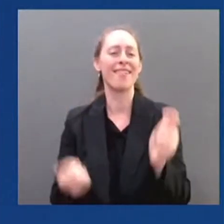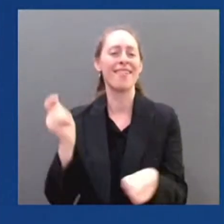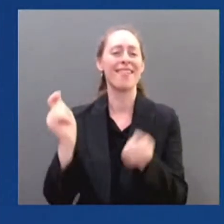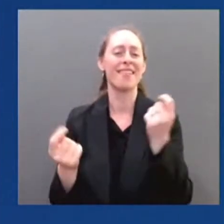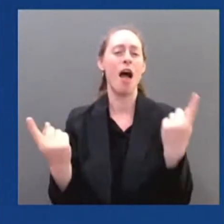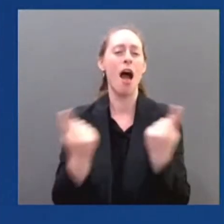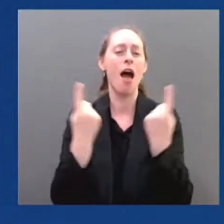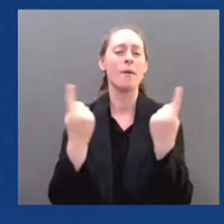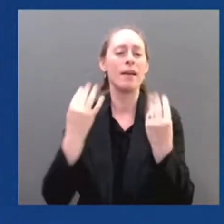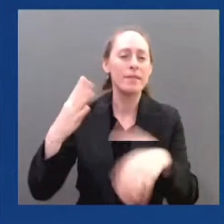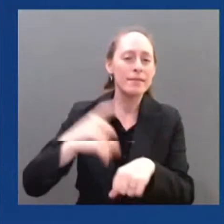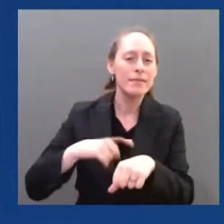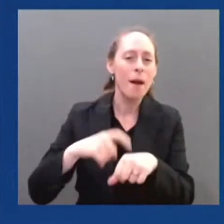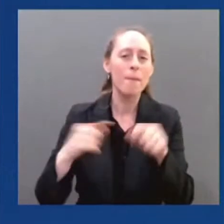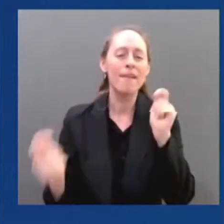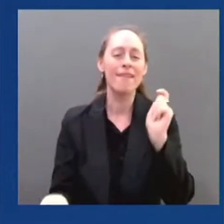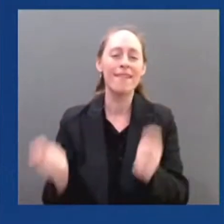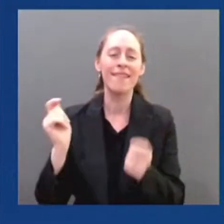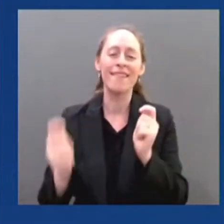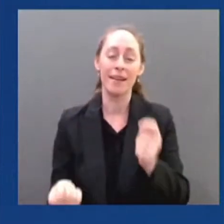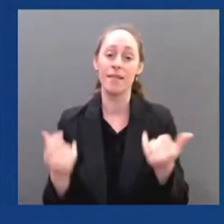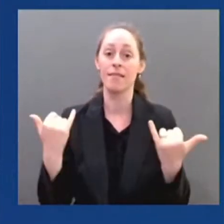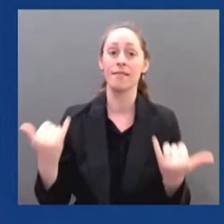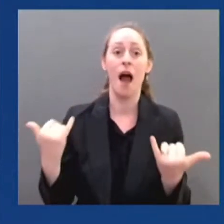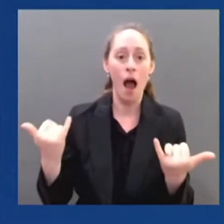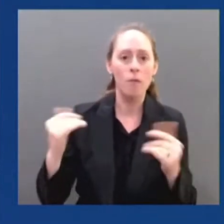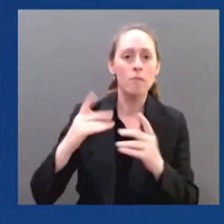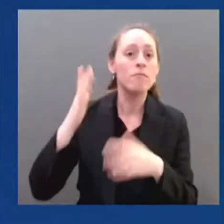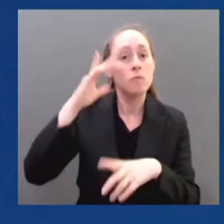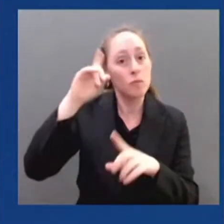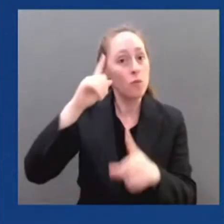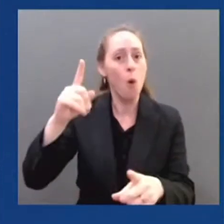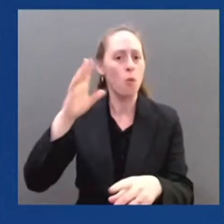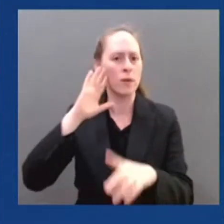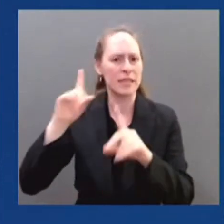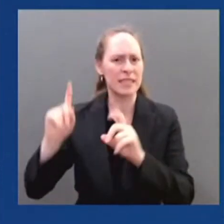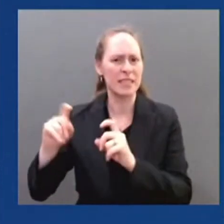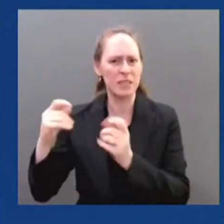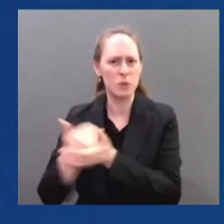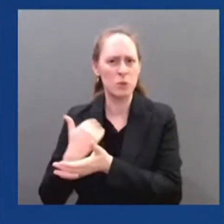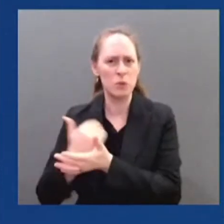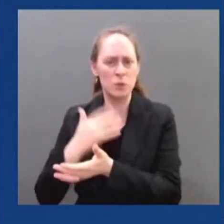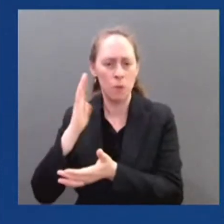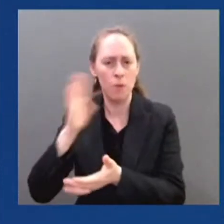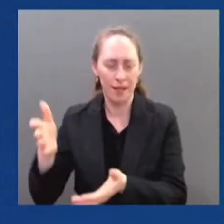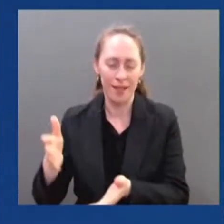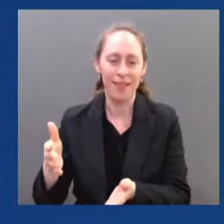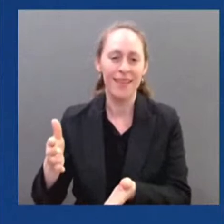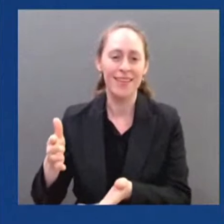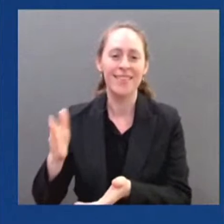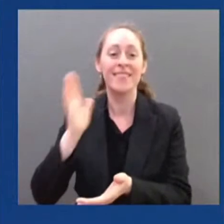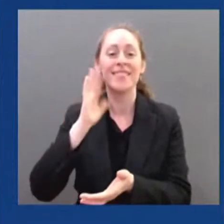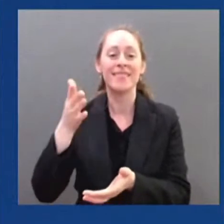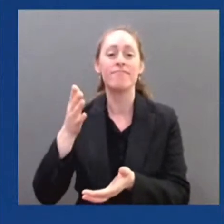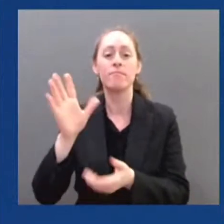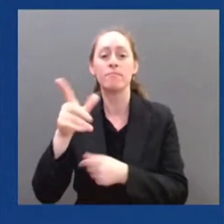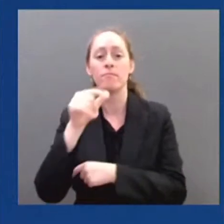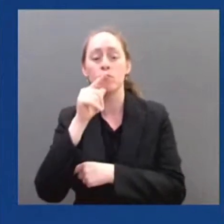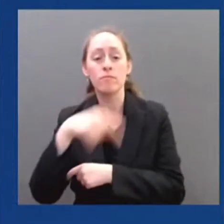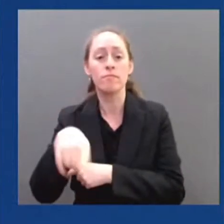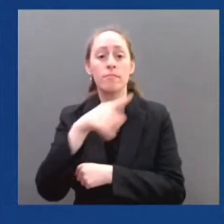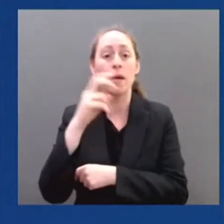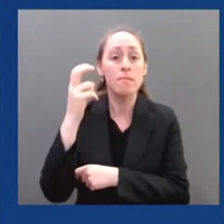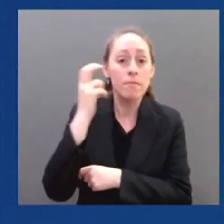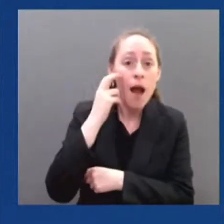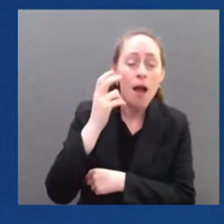for individuals who are blind or visually impaired. These tests are available for free through covidtest.gov.